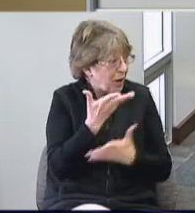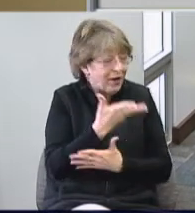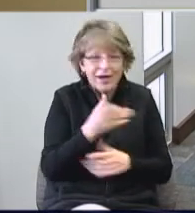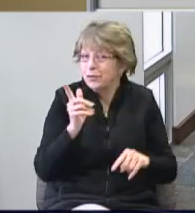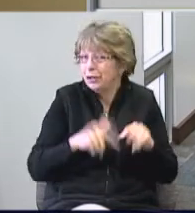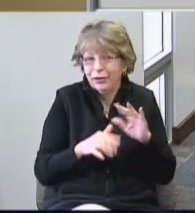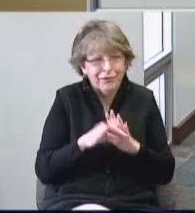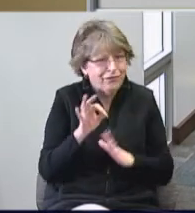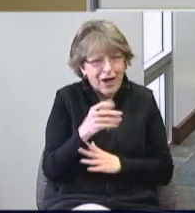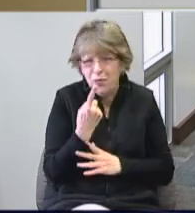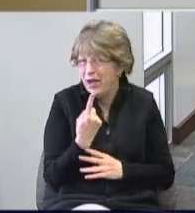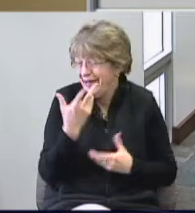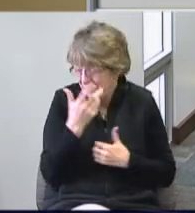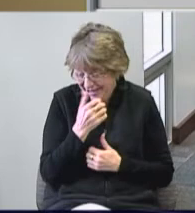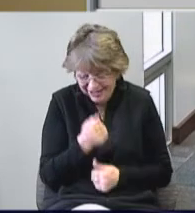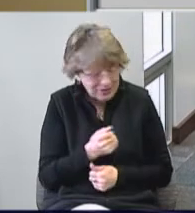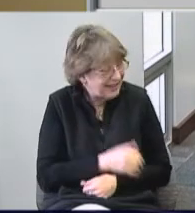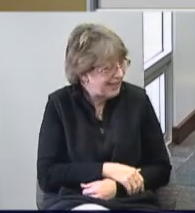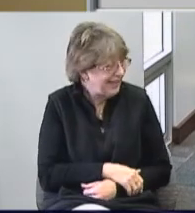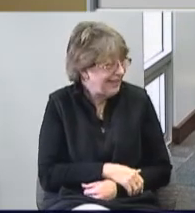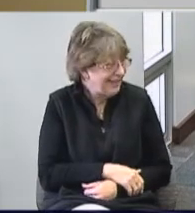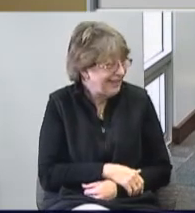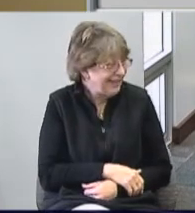find one that was interested.